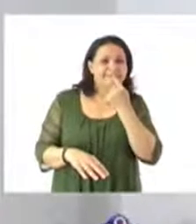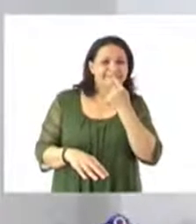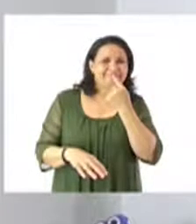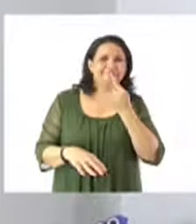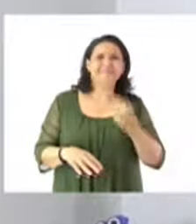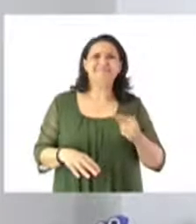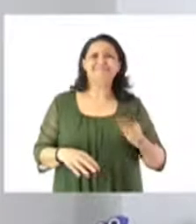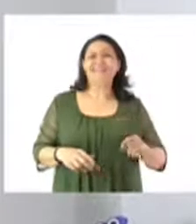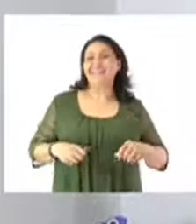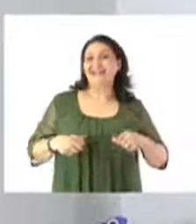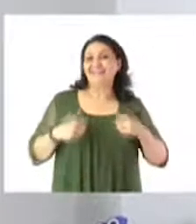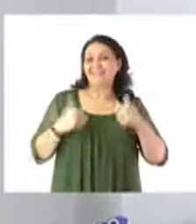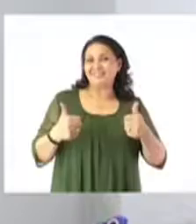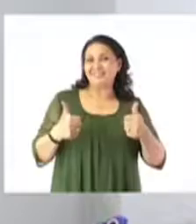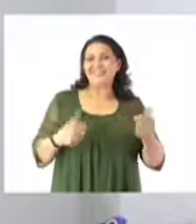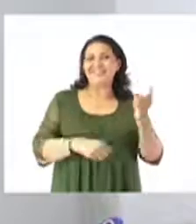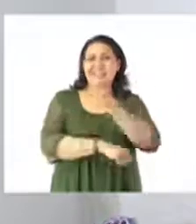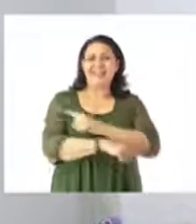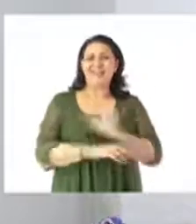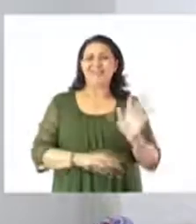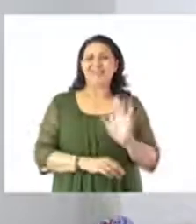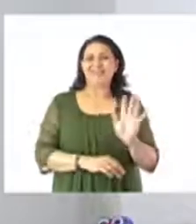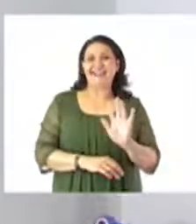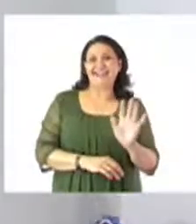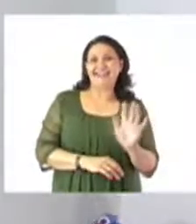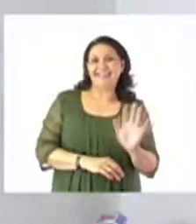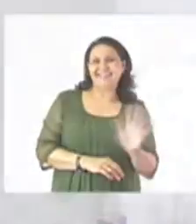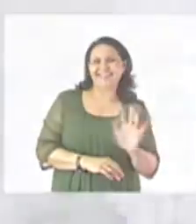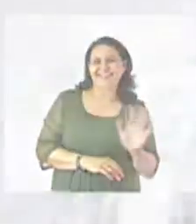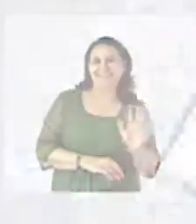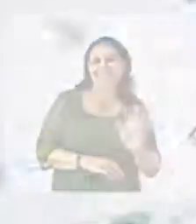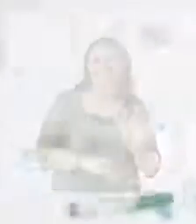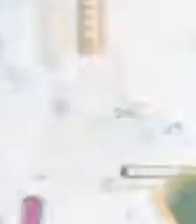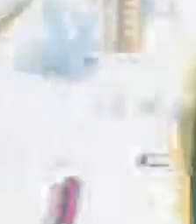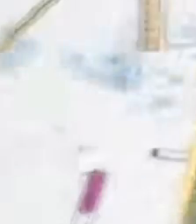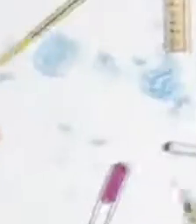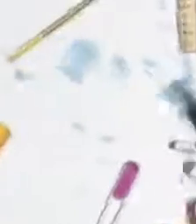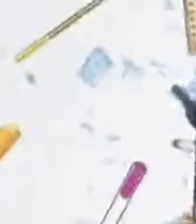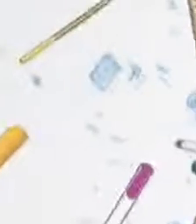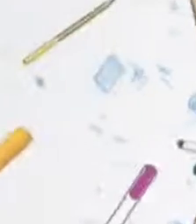Have a blessed day. See you. Bye-bye.